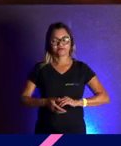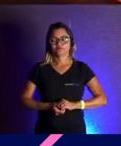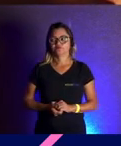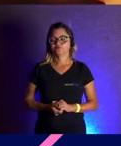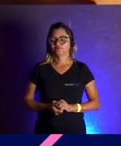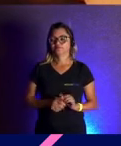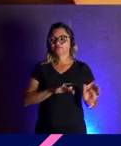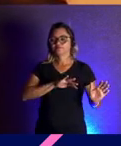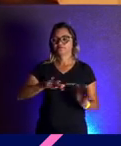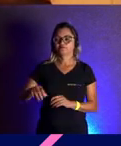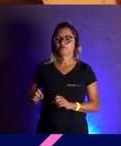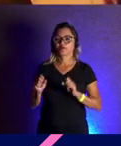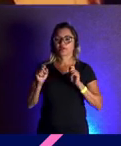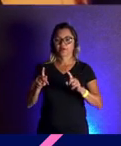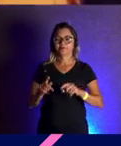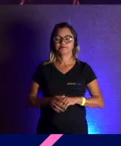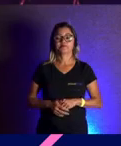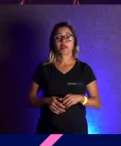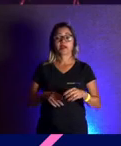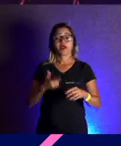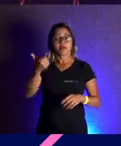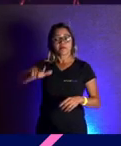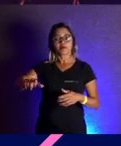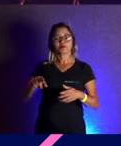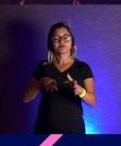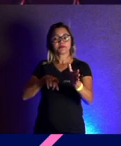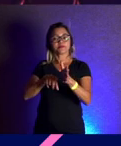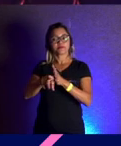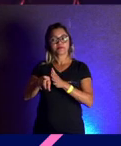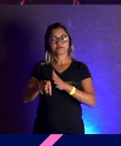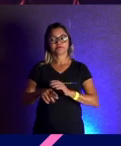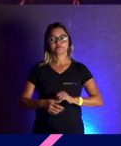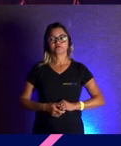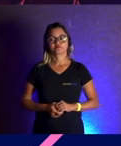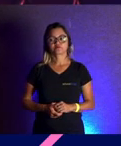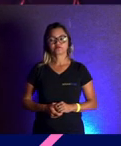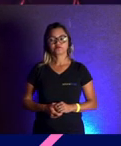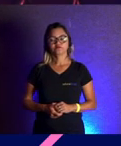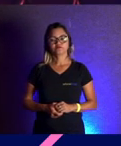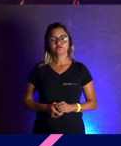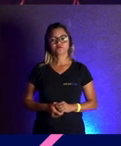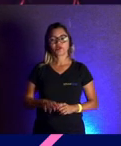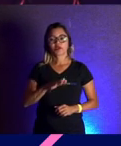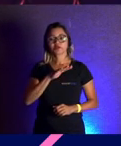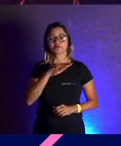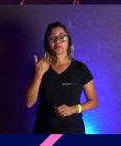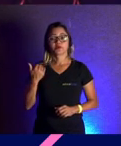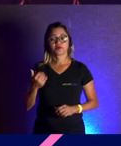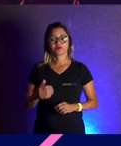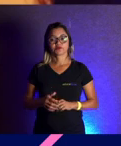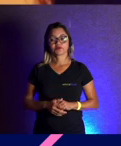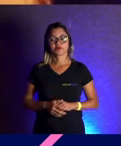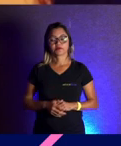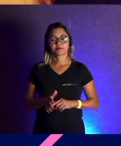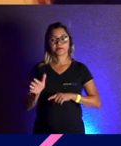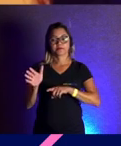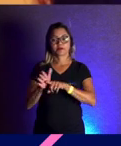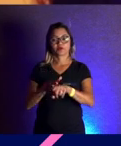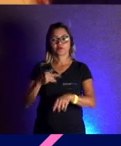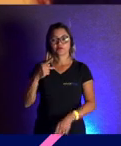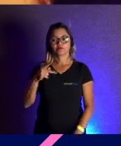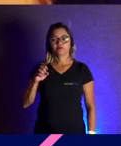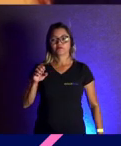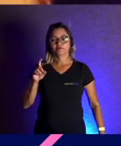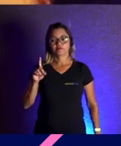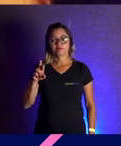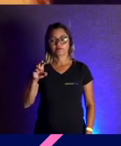Okay. A próxima pergunta é com relação às mortes, a pergunta do Pedro, que